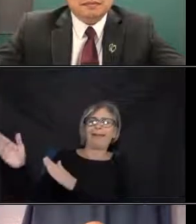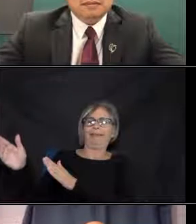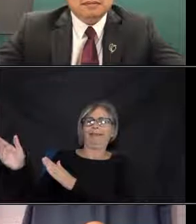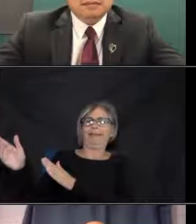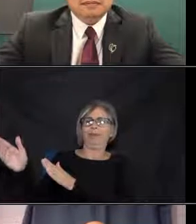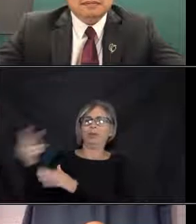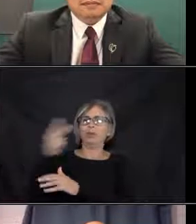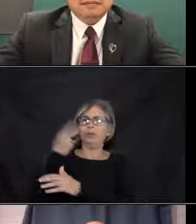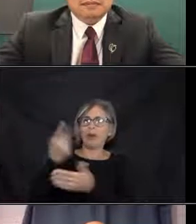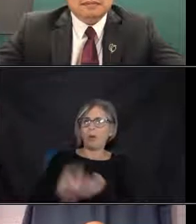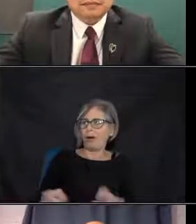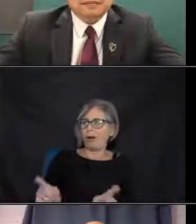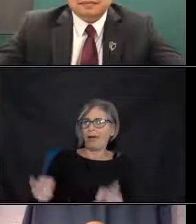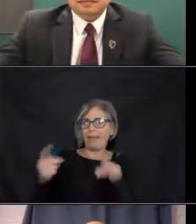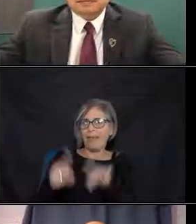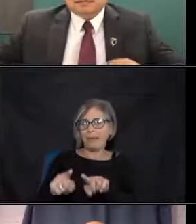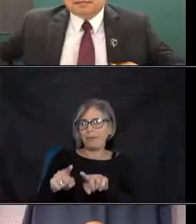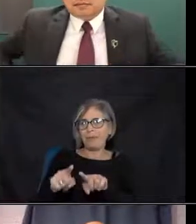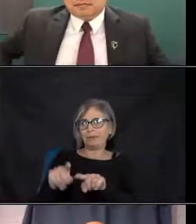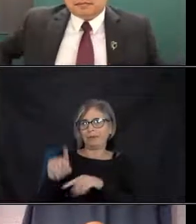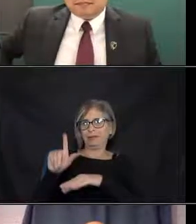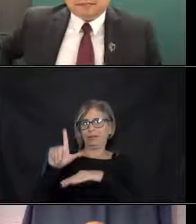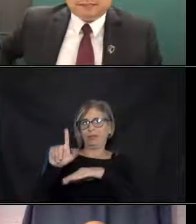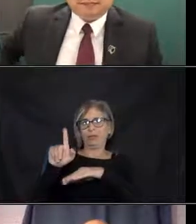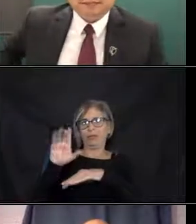has happened in this 21st century, you know,